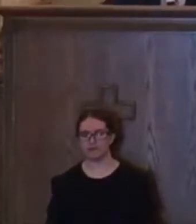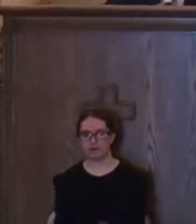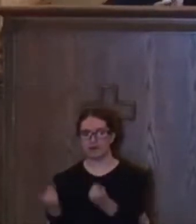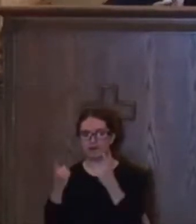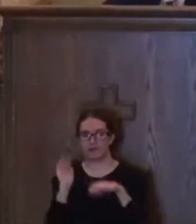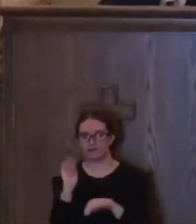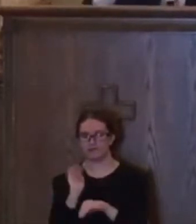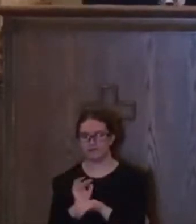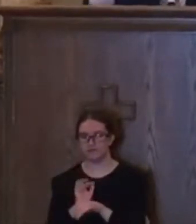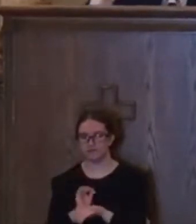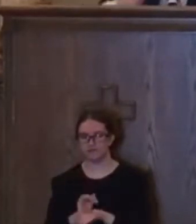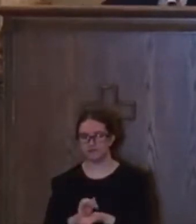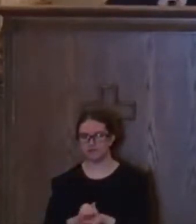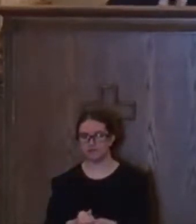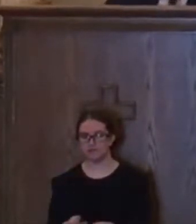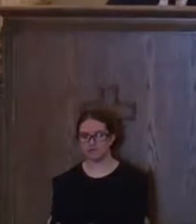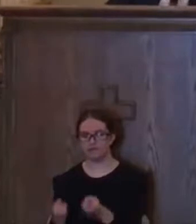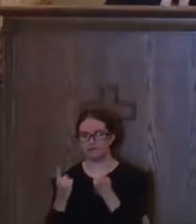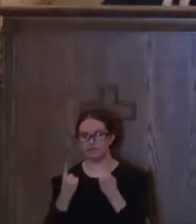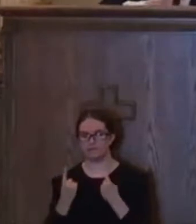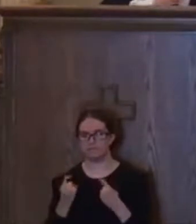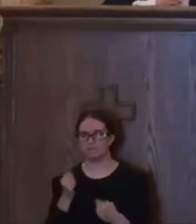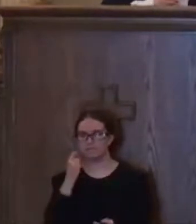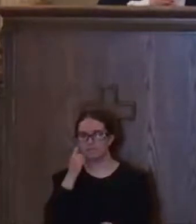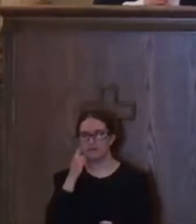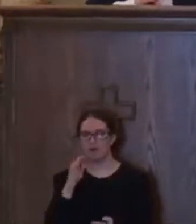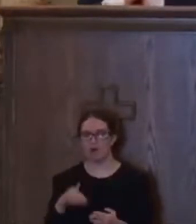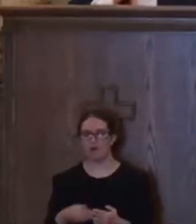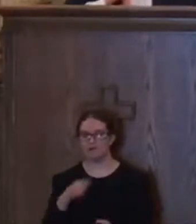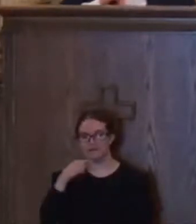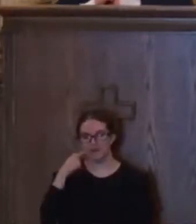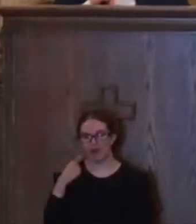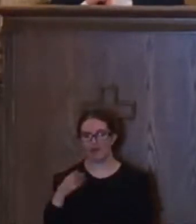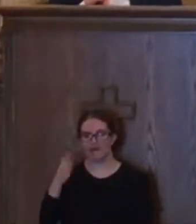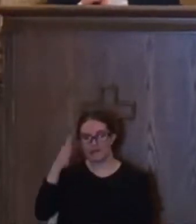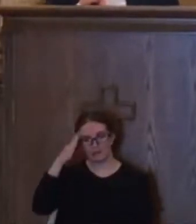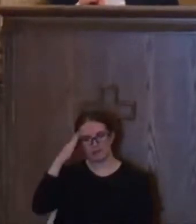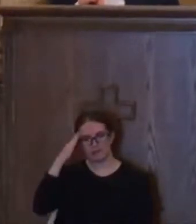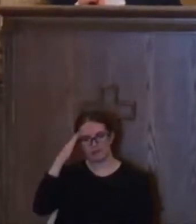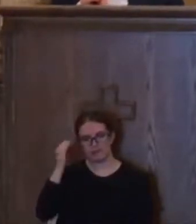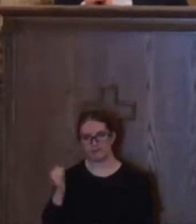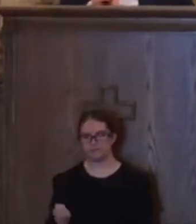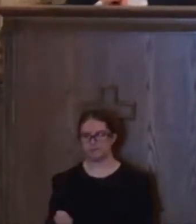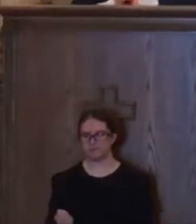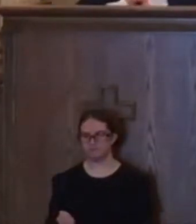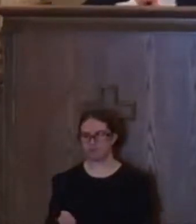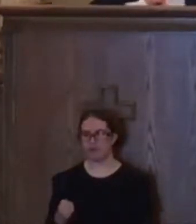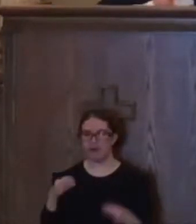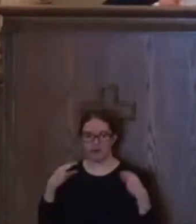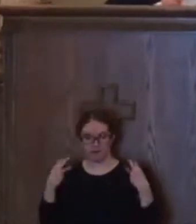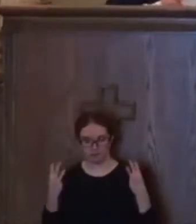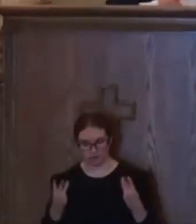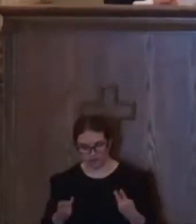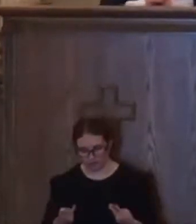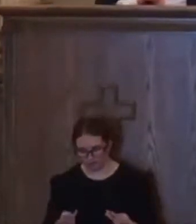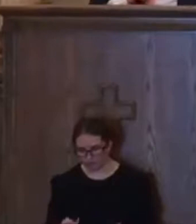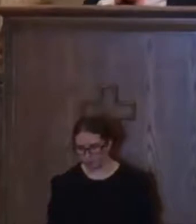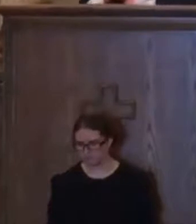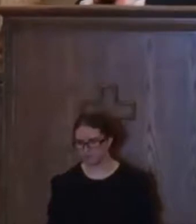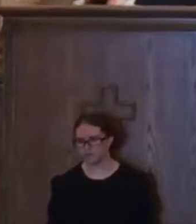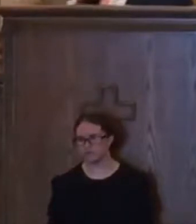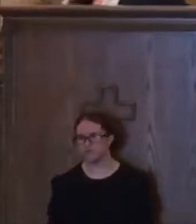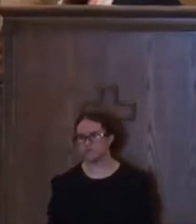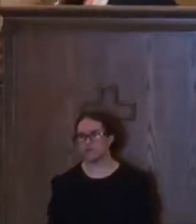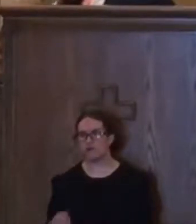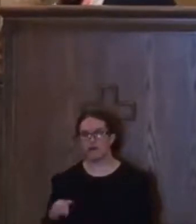come tonight, and when you get here, all you can say and think about is I'm tired. And